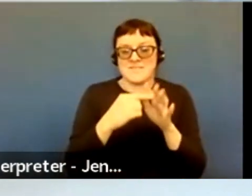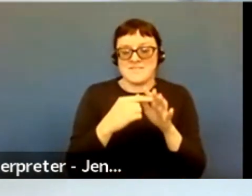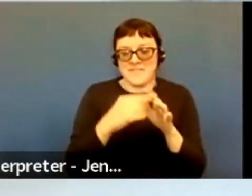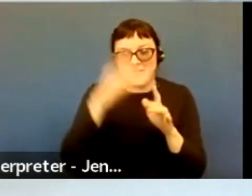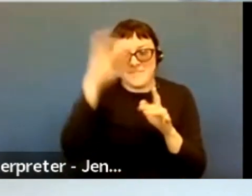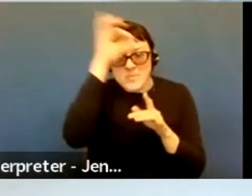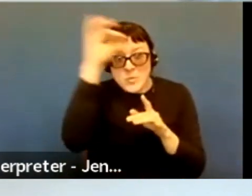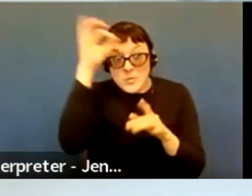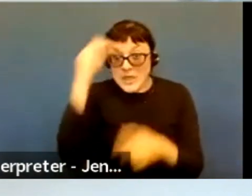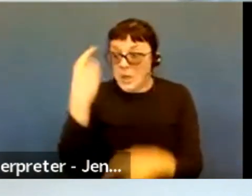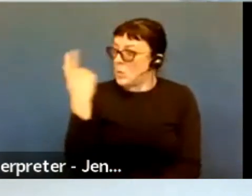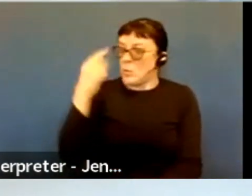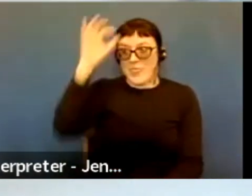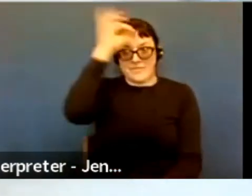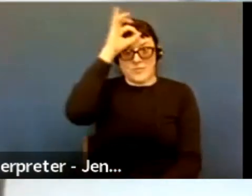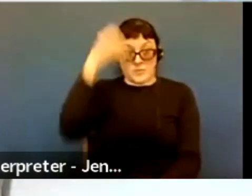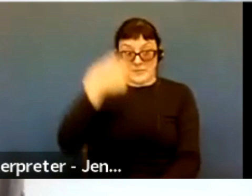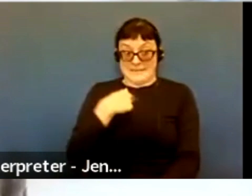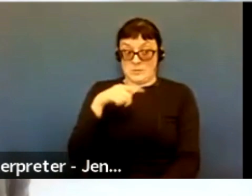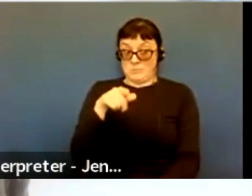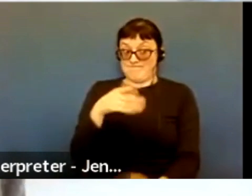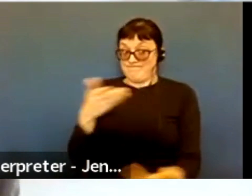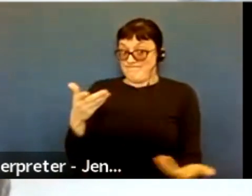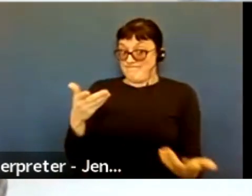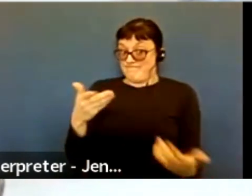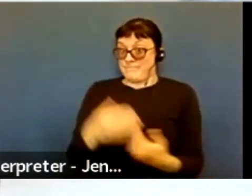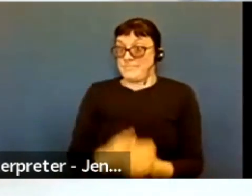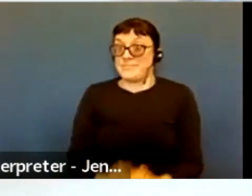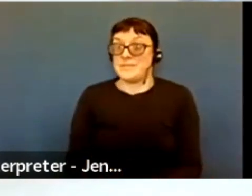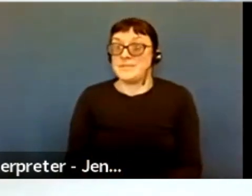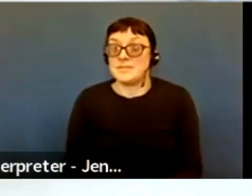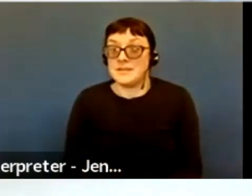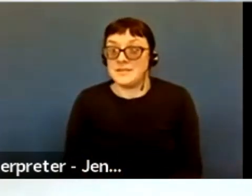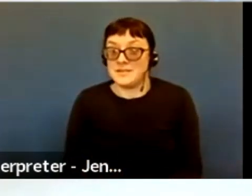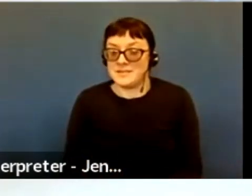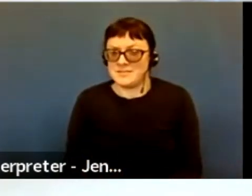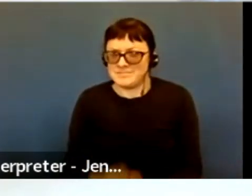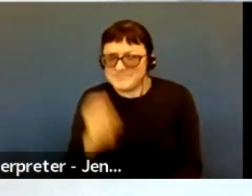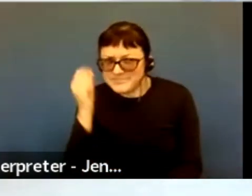will often say, or the fools will often say, who's the fool here?